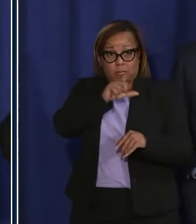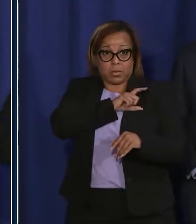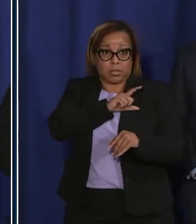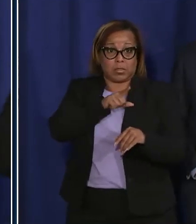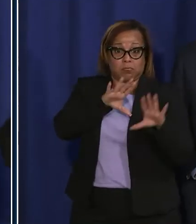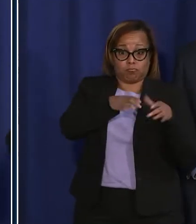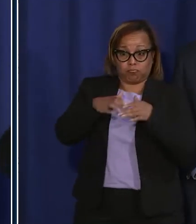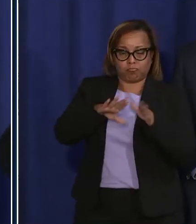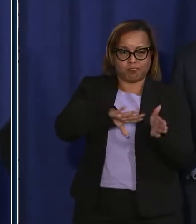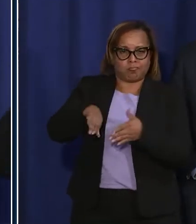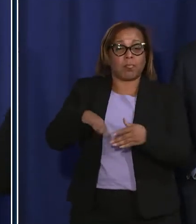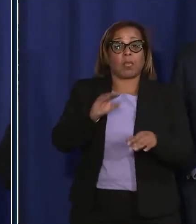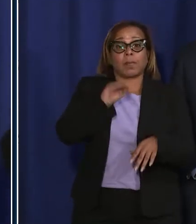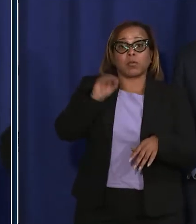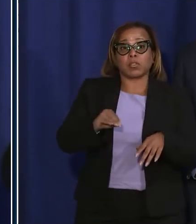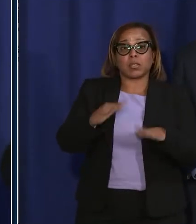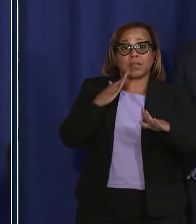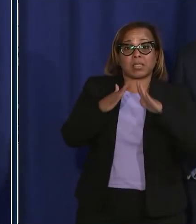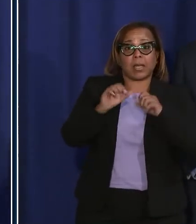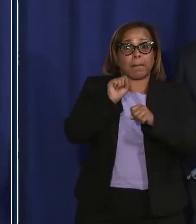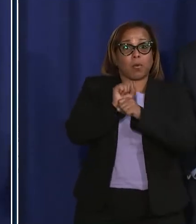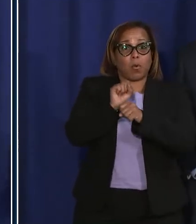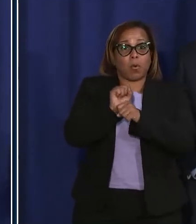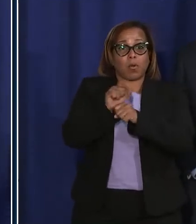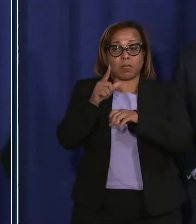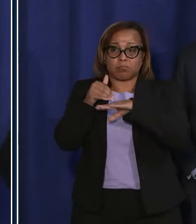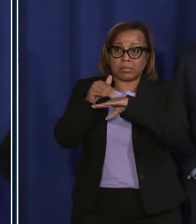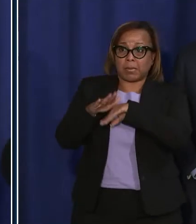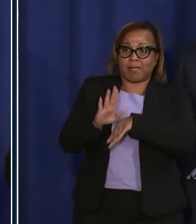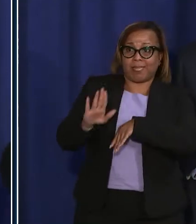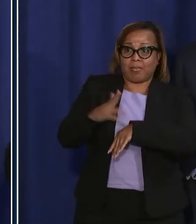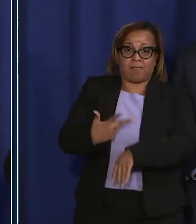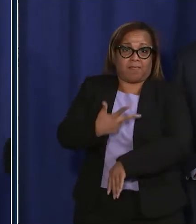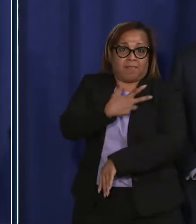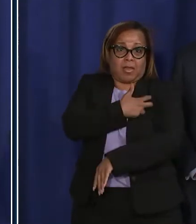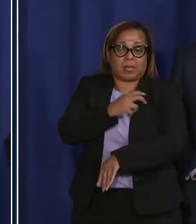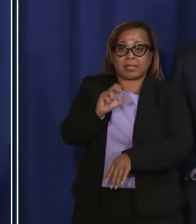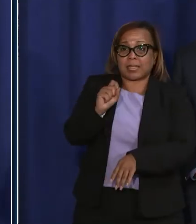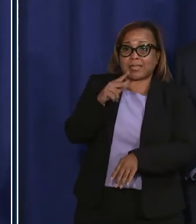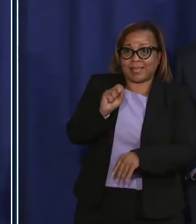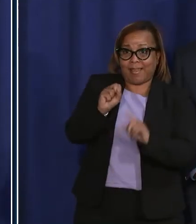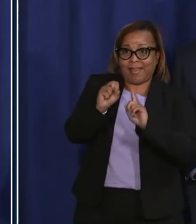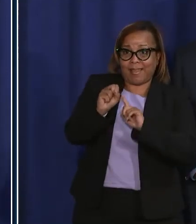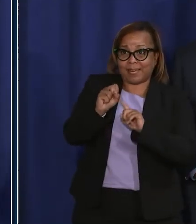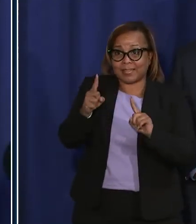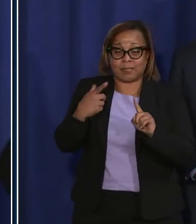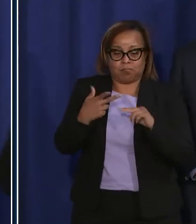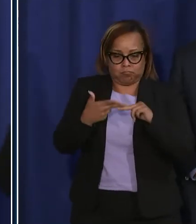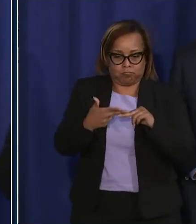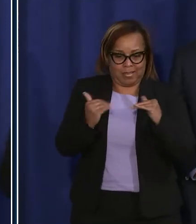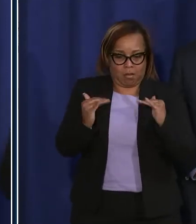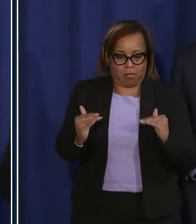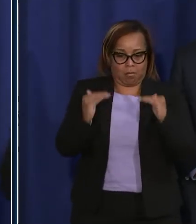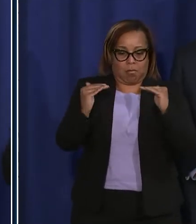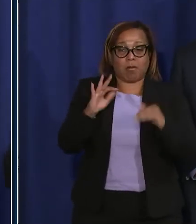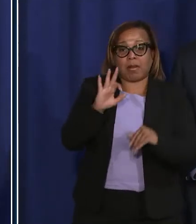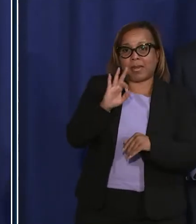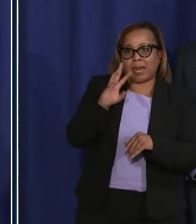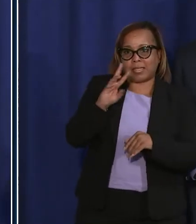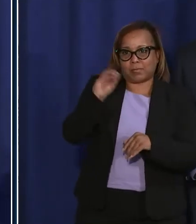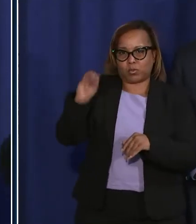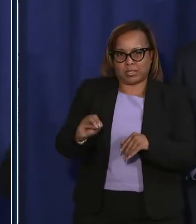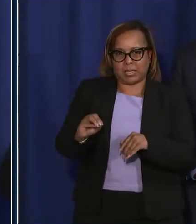departments, the percent of city employees who submitted their vaccine status through our pipeline jumps to